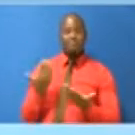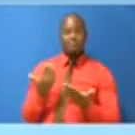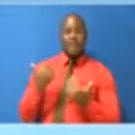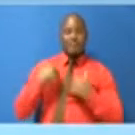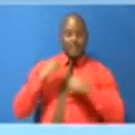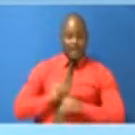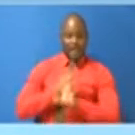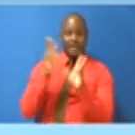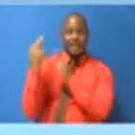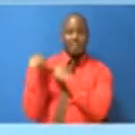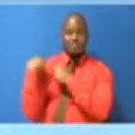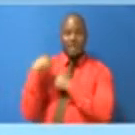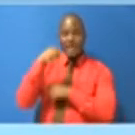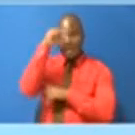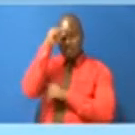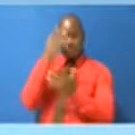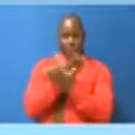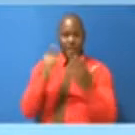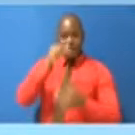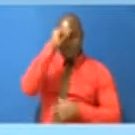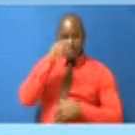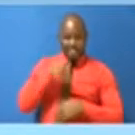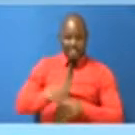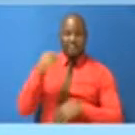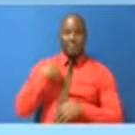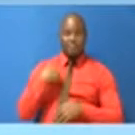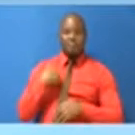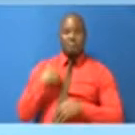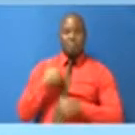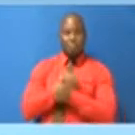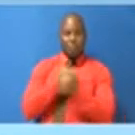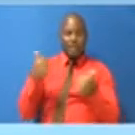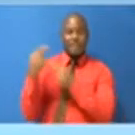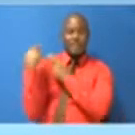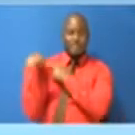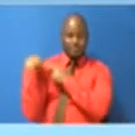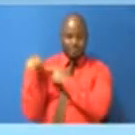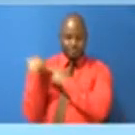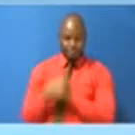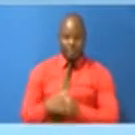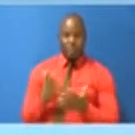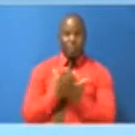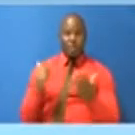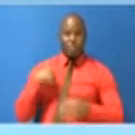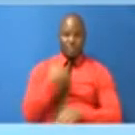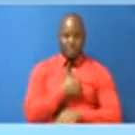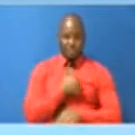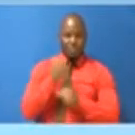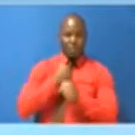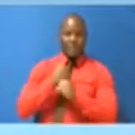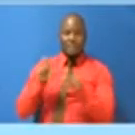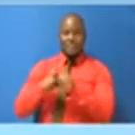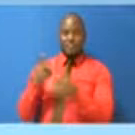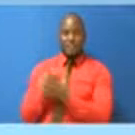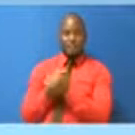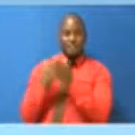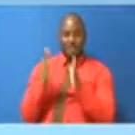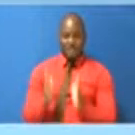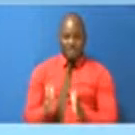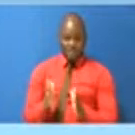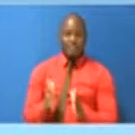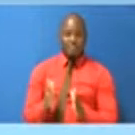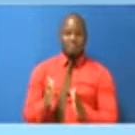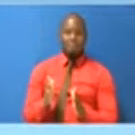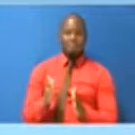responsibilities a government where the governor himself has clear responsibilities and where we work as partners